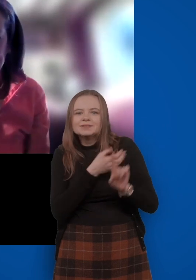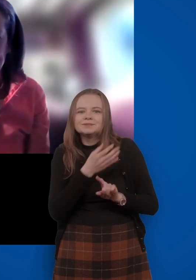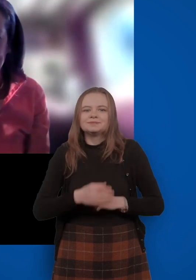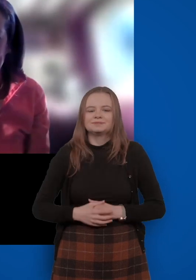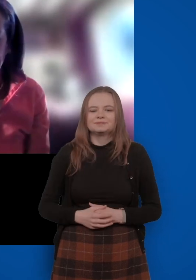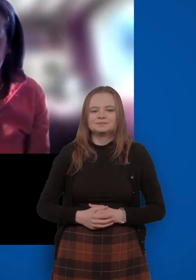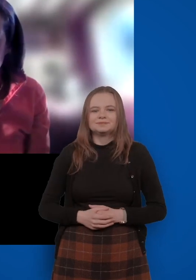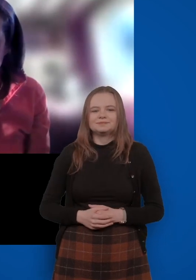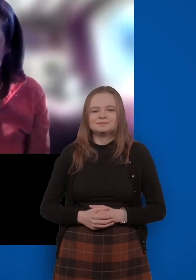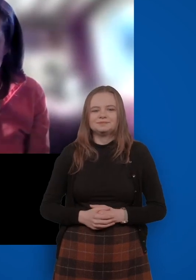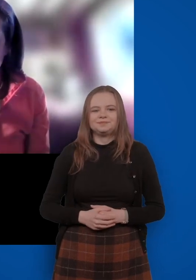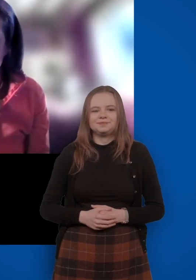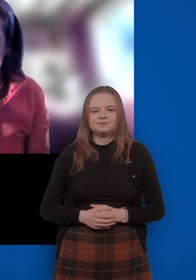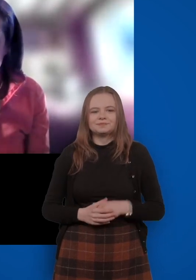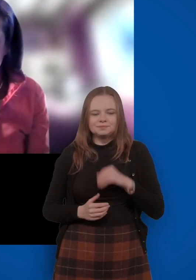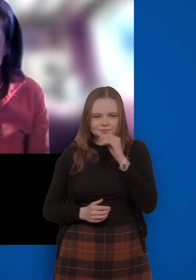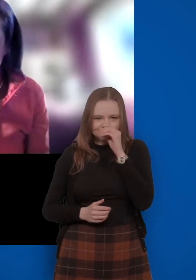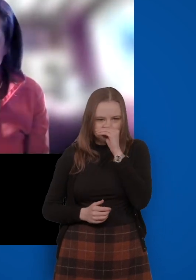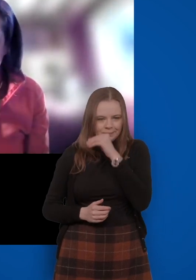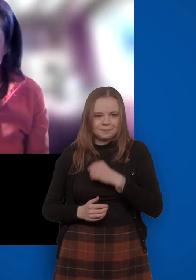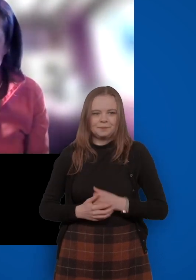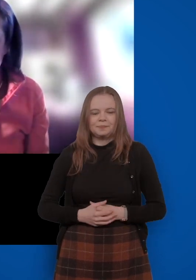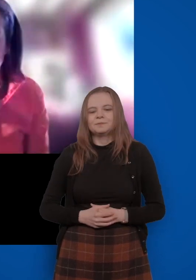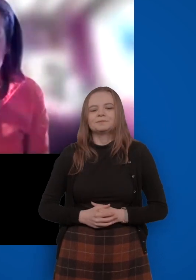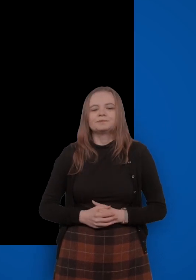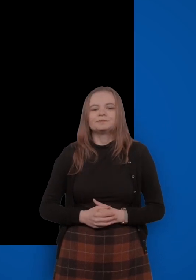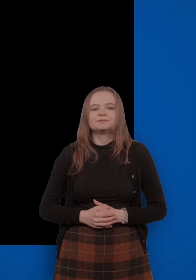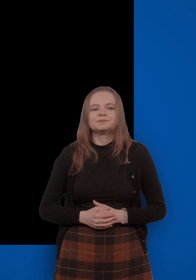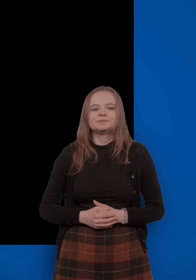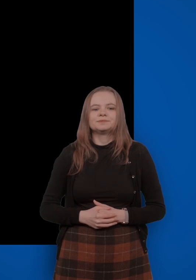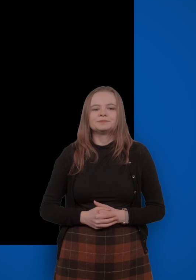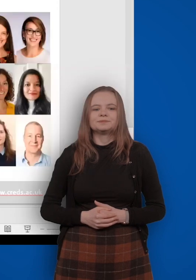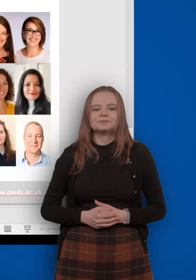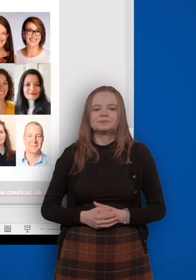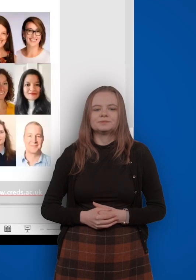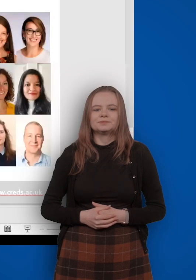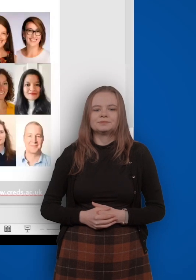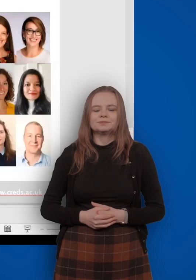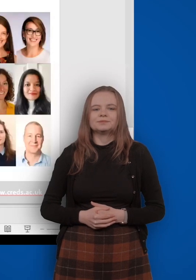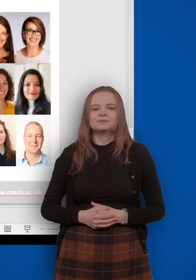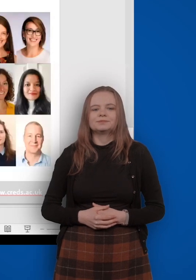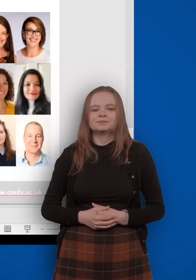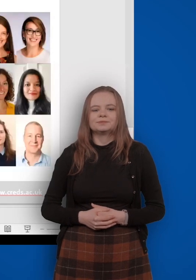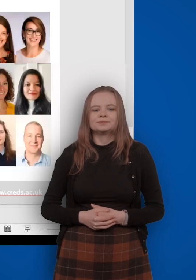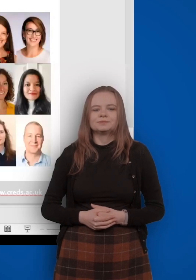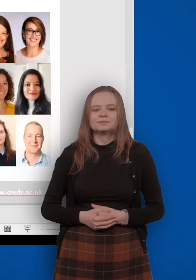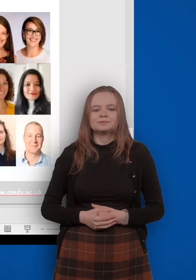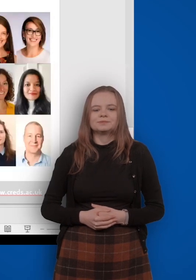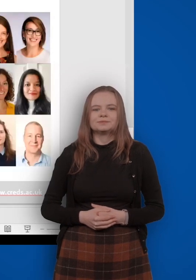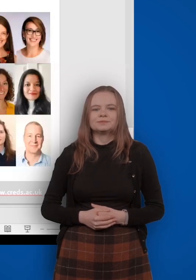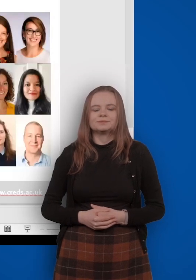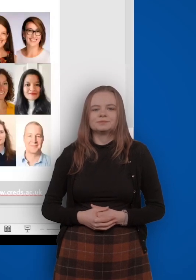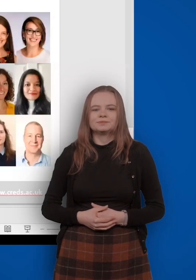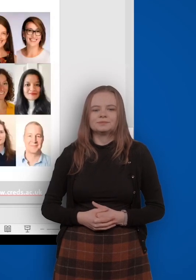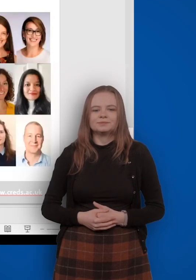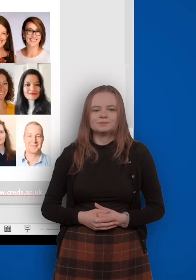So let's see if we can manage that. And then we want to get that into